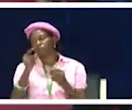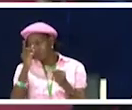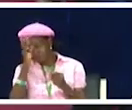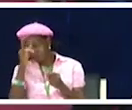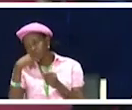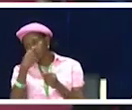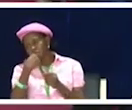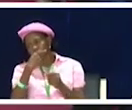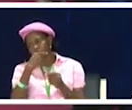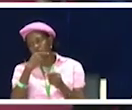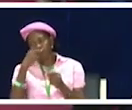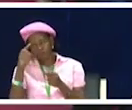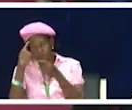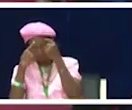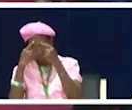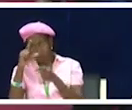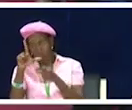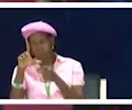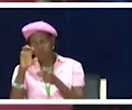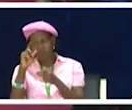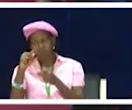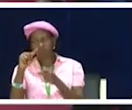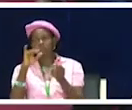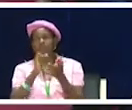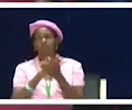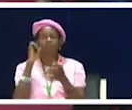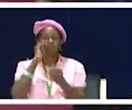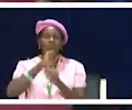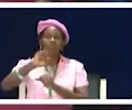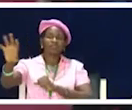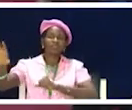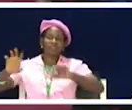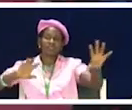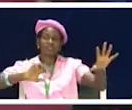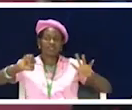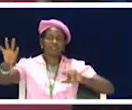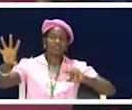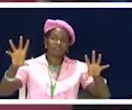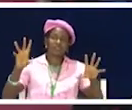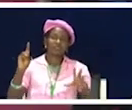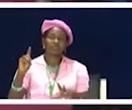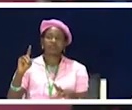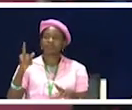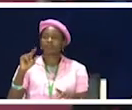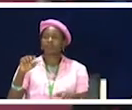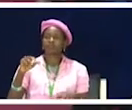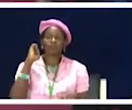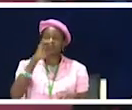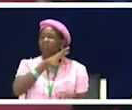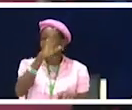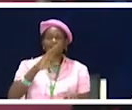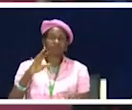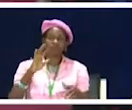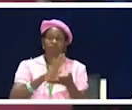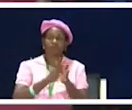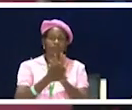said concerning Levi is that he will be scattered. He will never amount to anything.